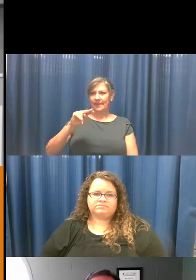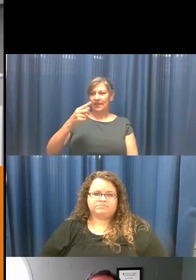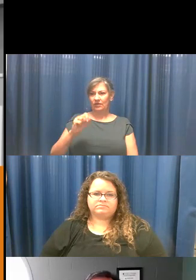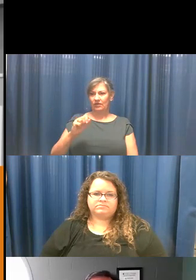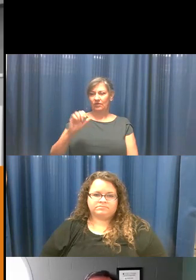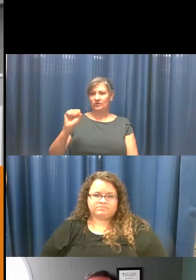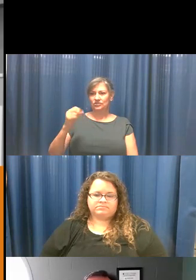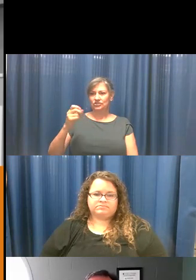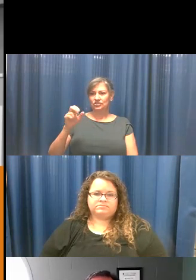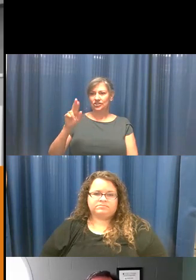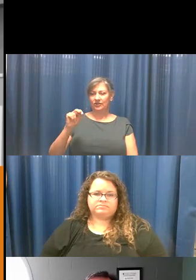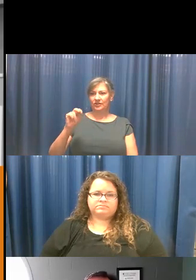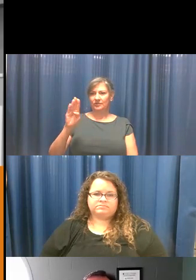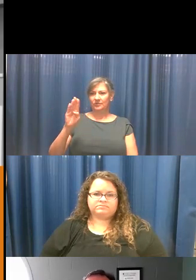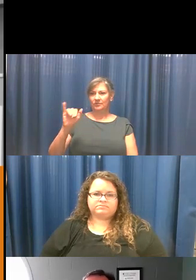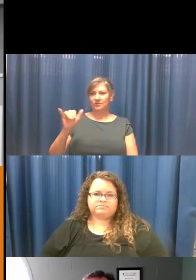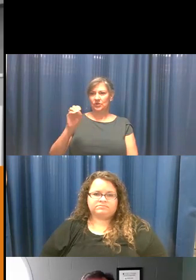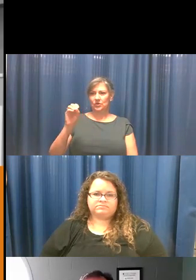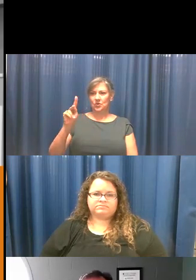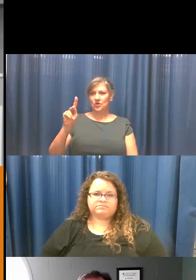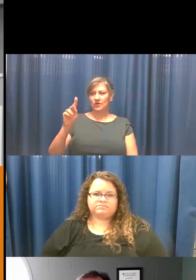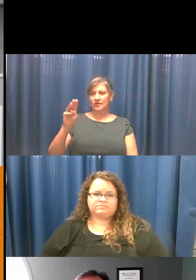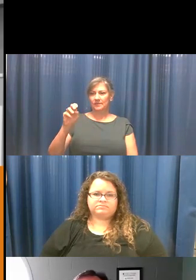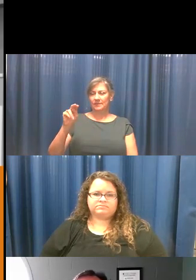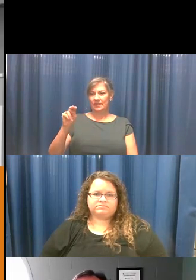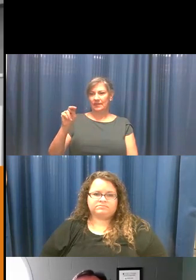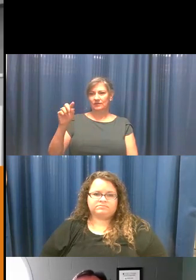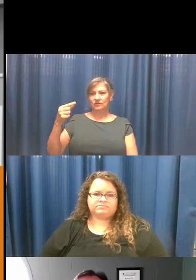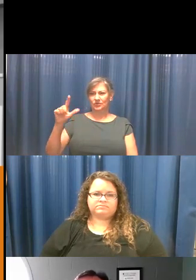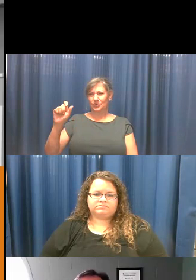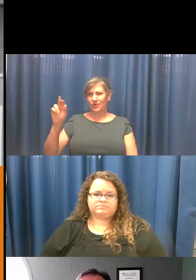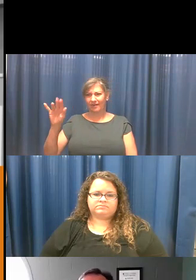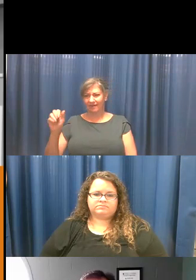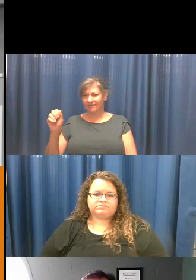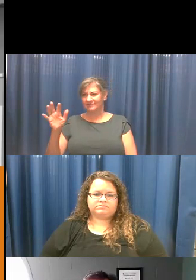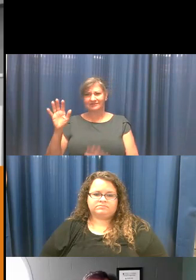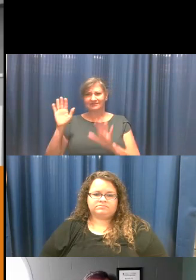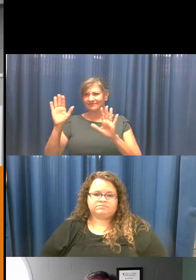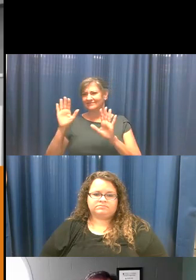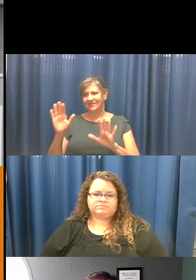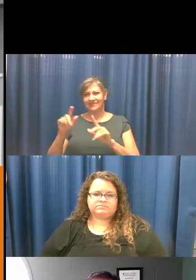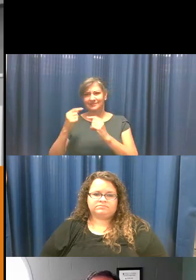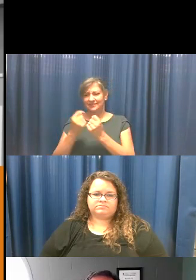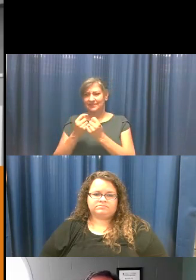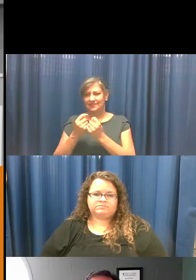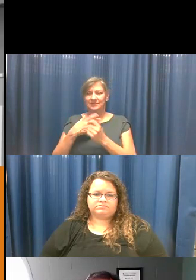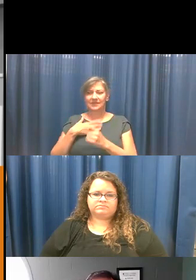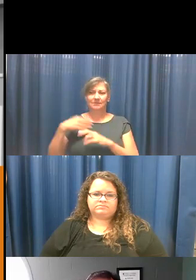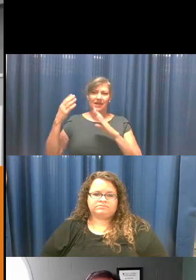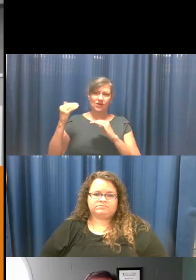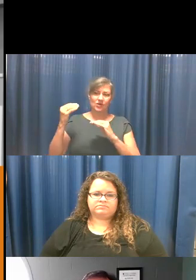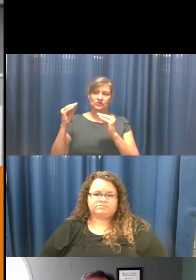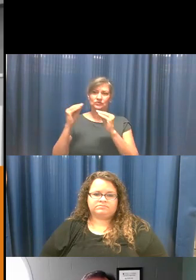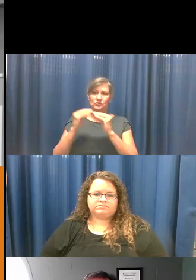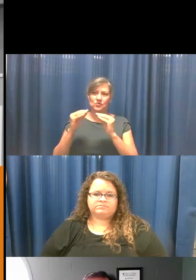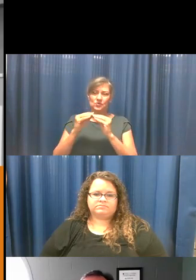and Gloria Nikolai. We're going to have a phenomenal leadership team with this. And my hope that as more and more people go through